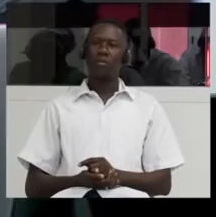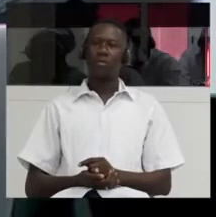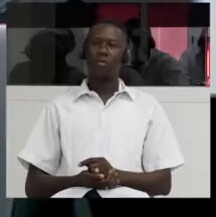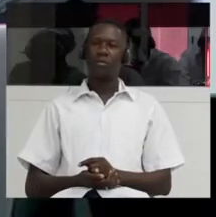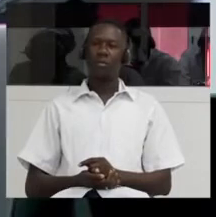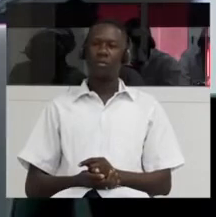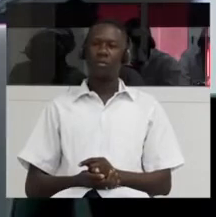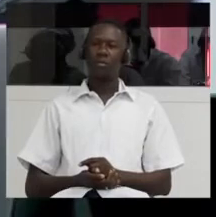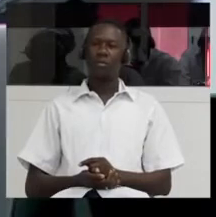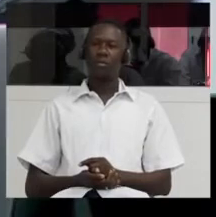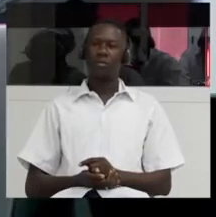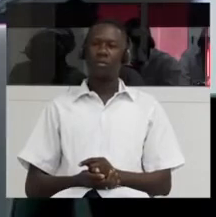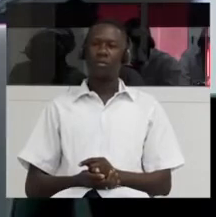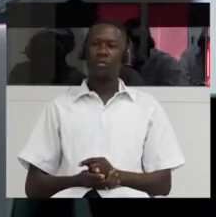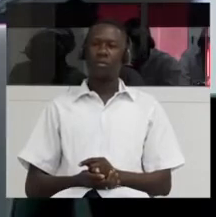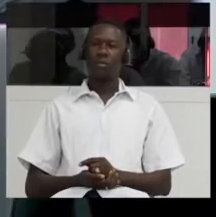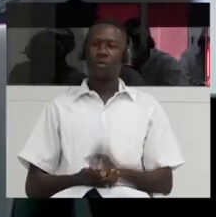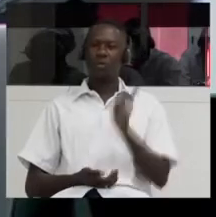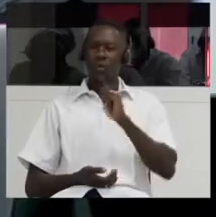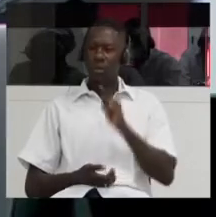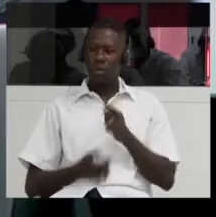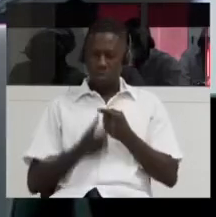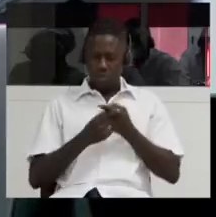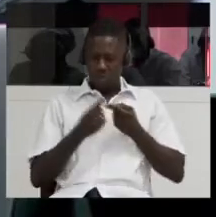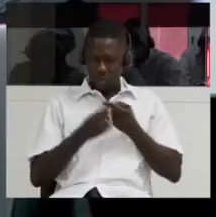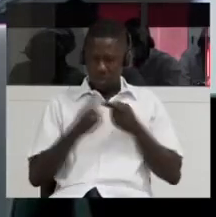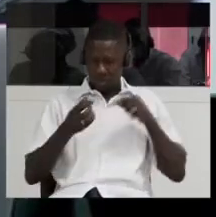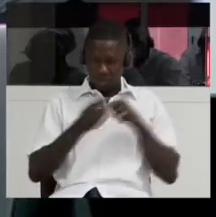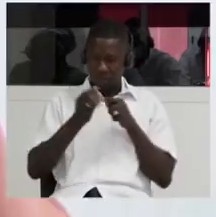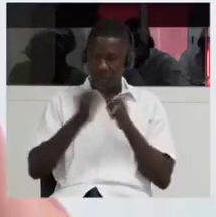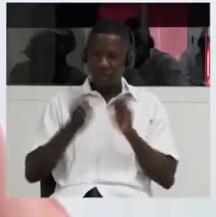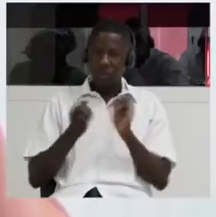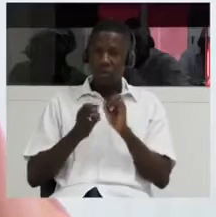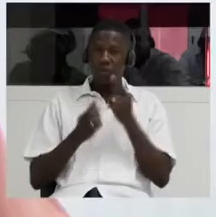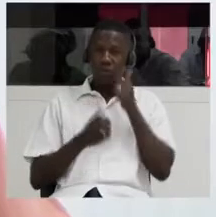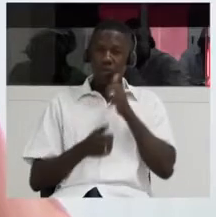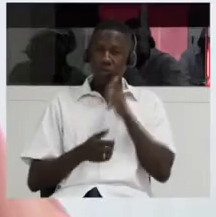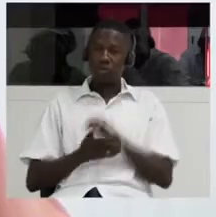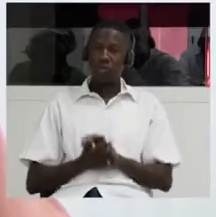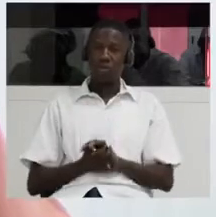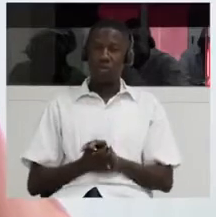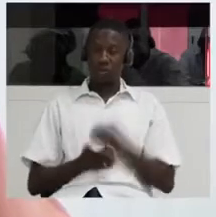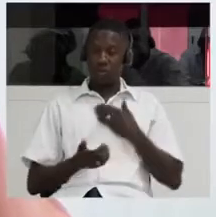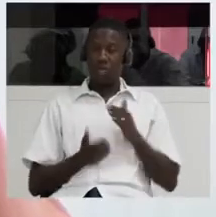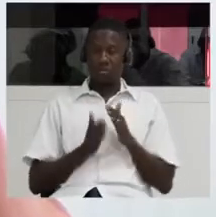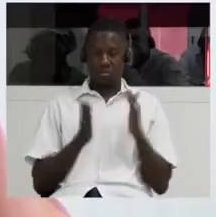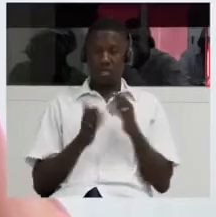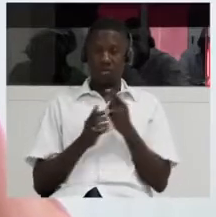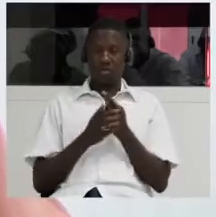What kind of bullets does it use? It uses a bigger caliber.